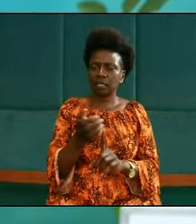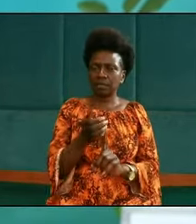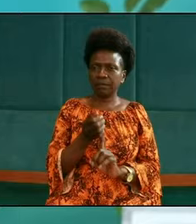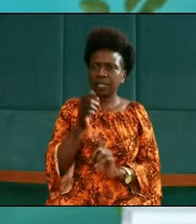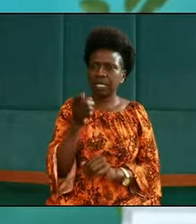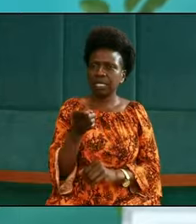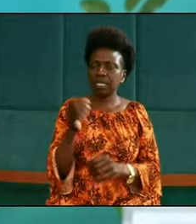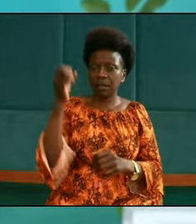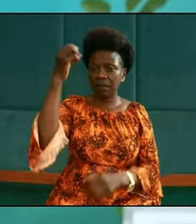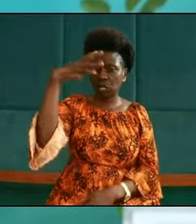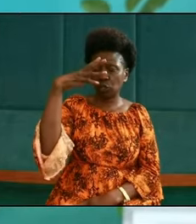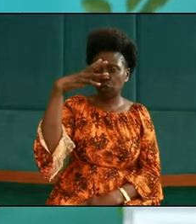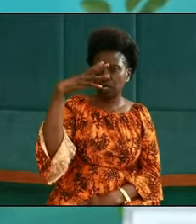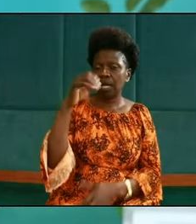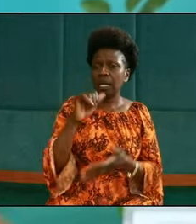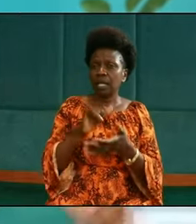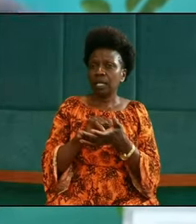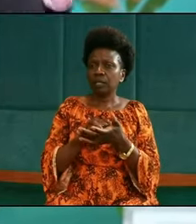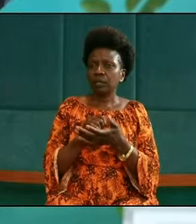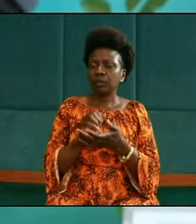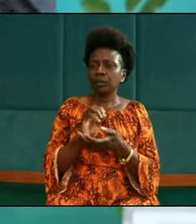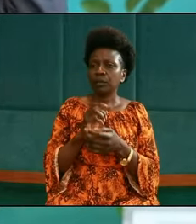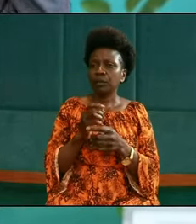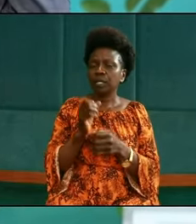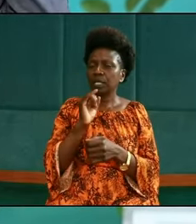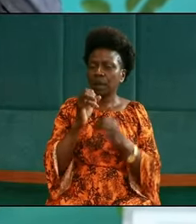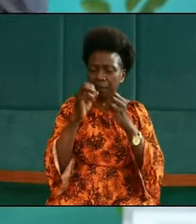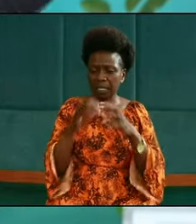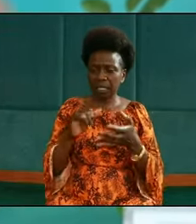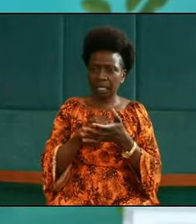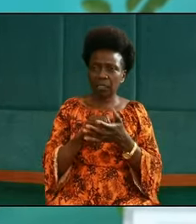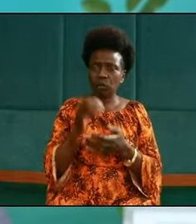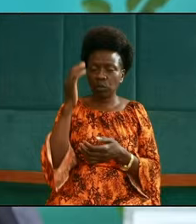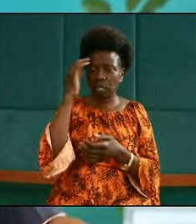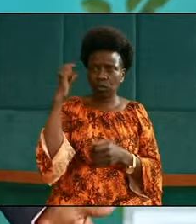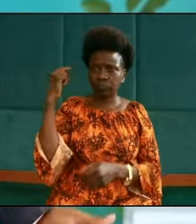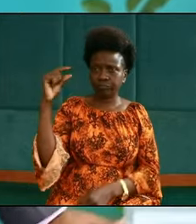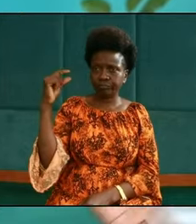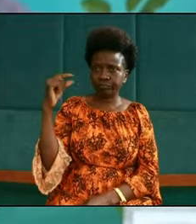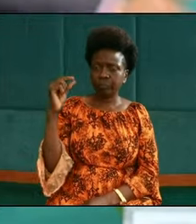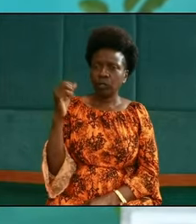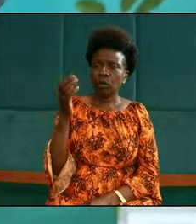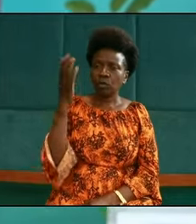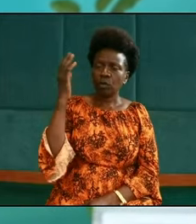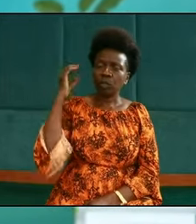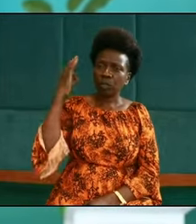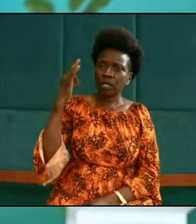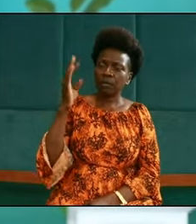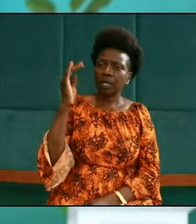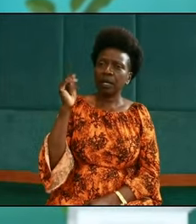received this revelation that we can be blessed. And that is why the gospel was preached